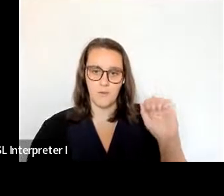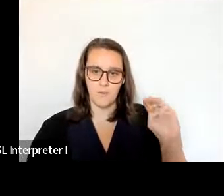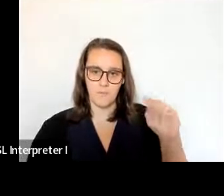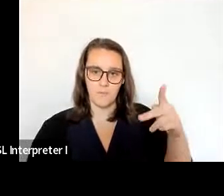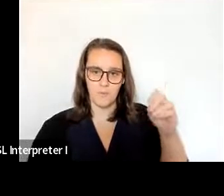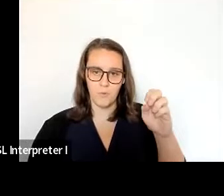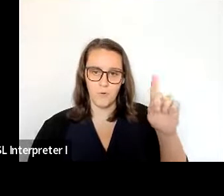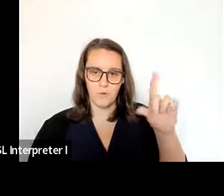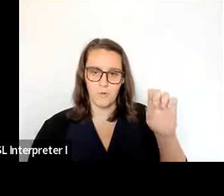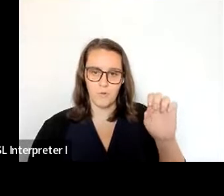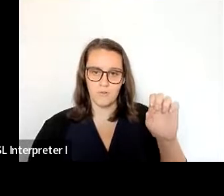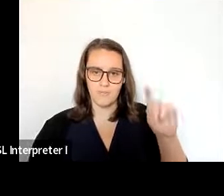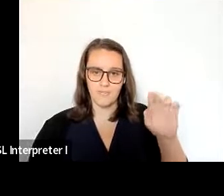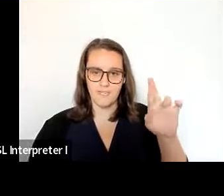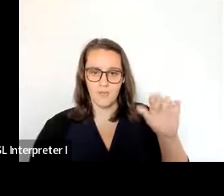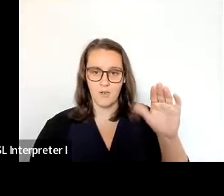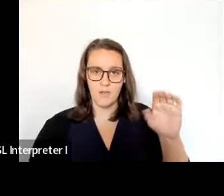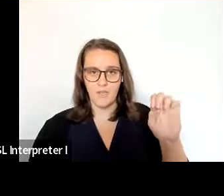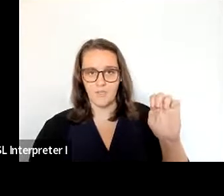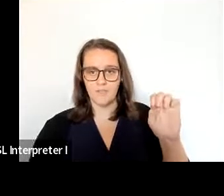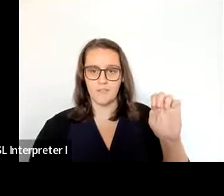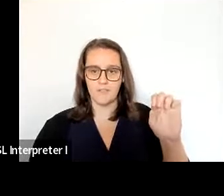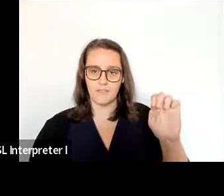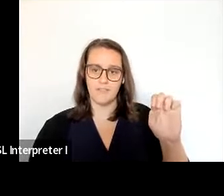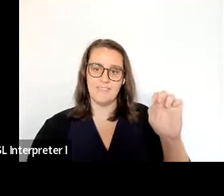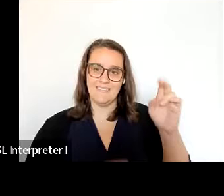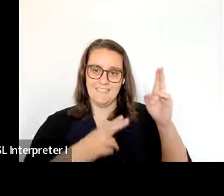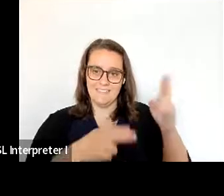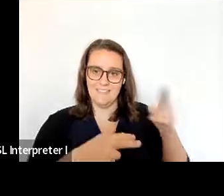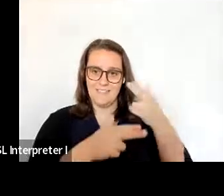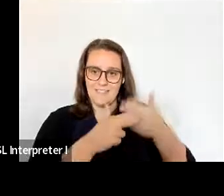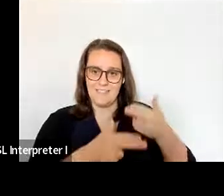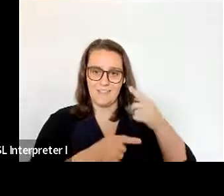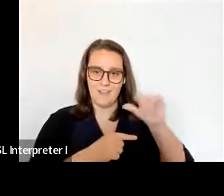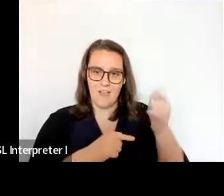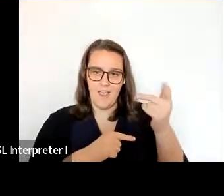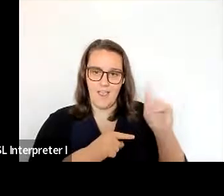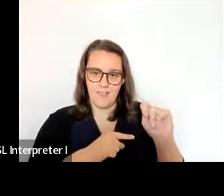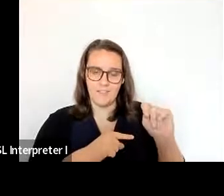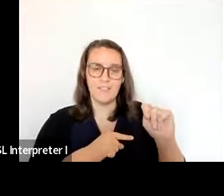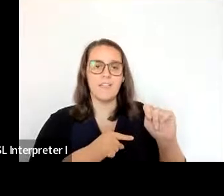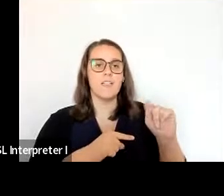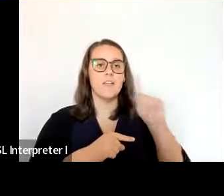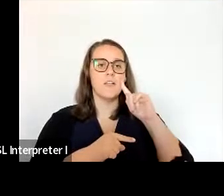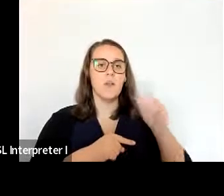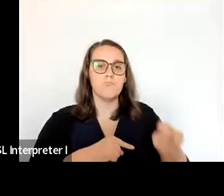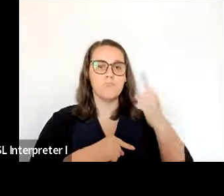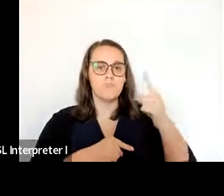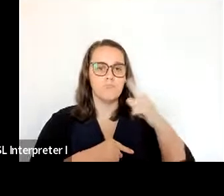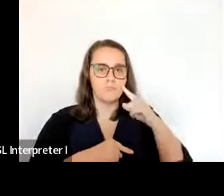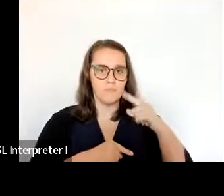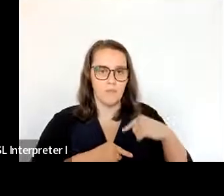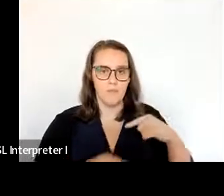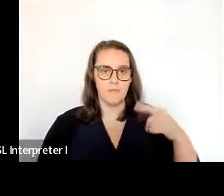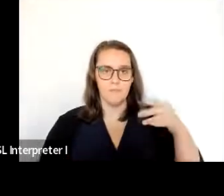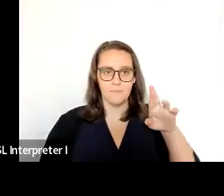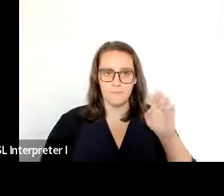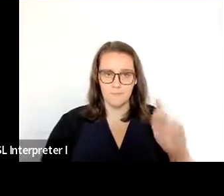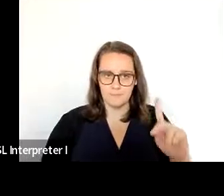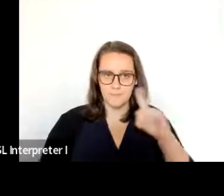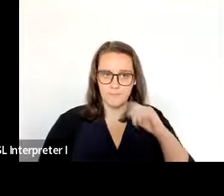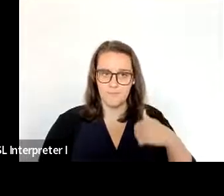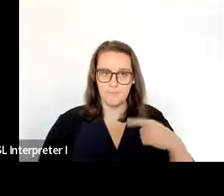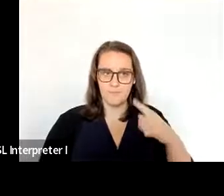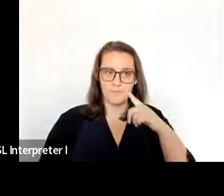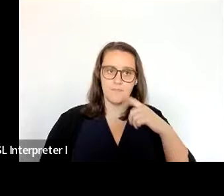748, bounded by L Street Northeast, Second Street Northeast, M Street Northeast, and Third Street Northeast as Swampoodle Terrace.